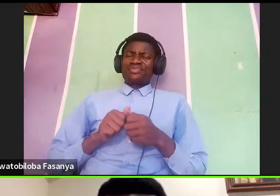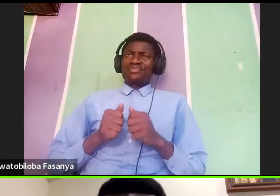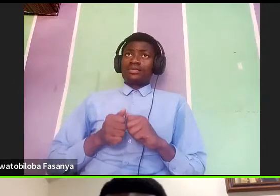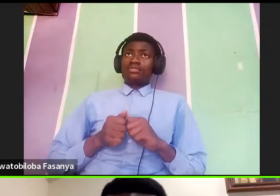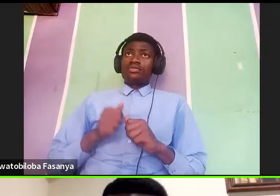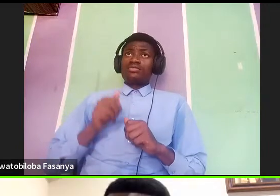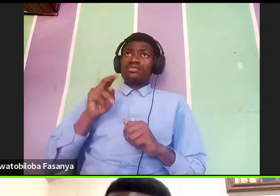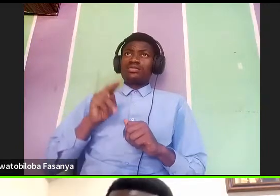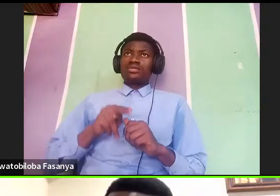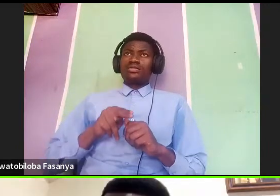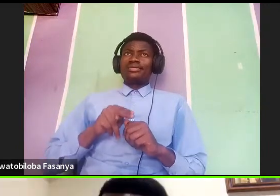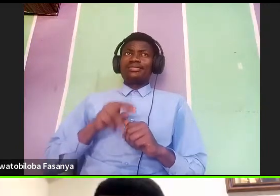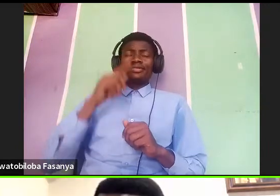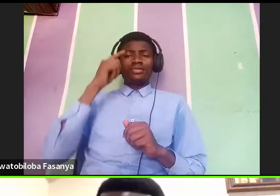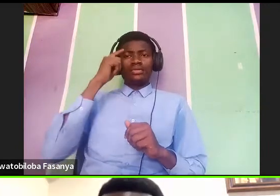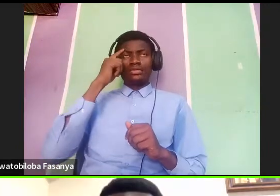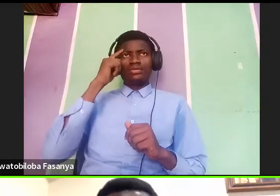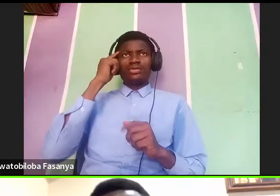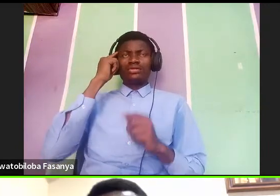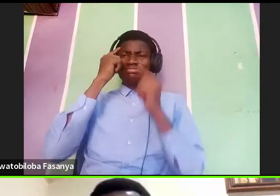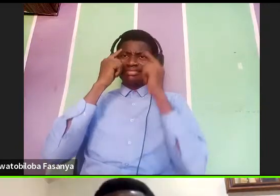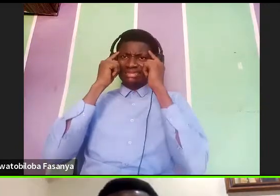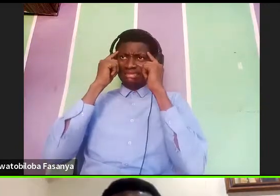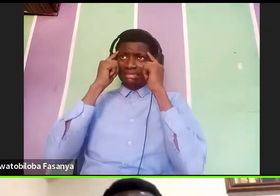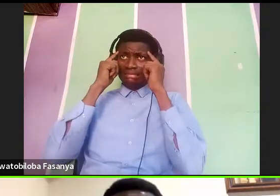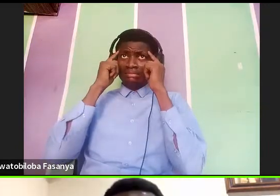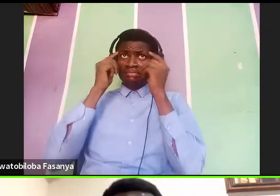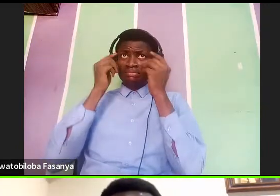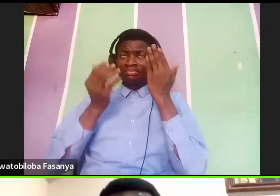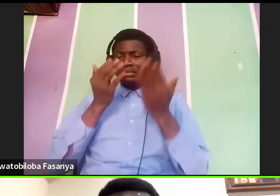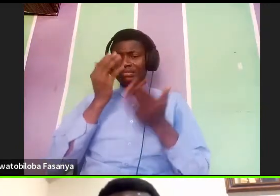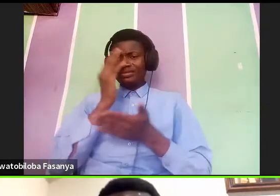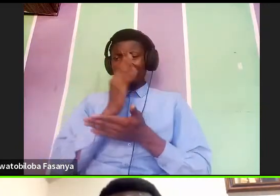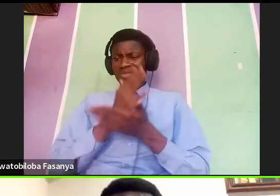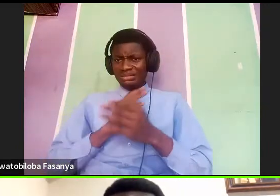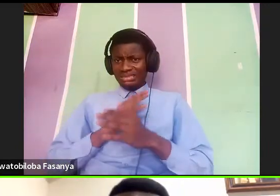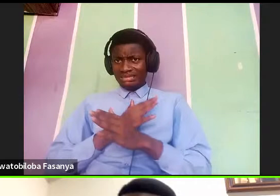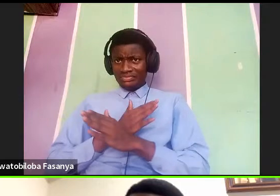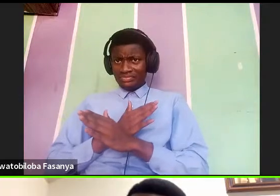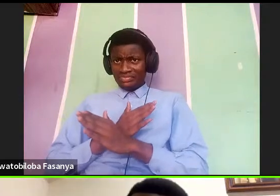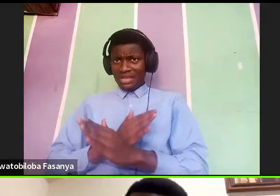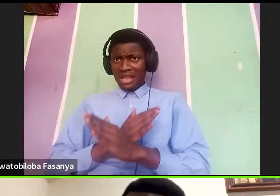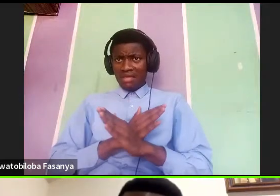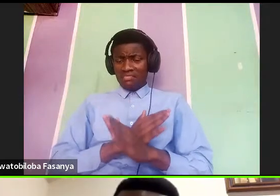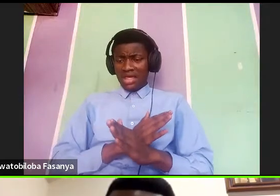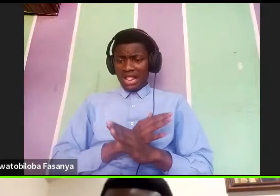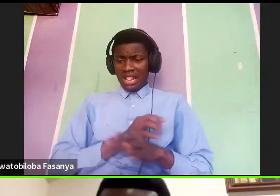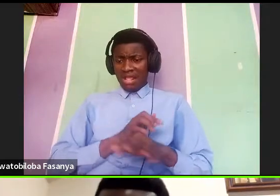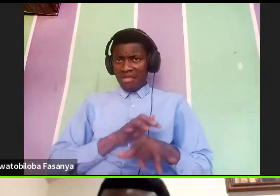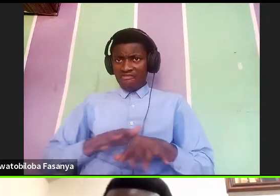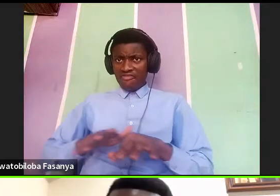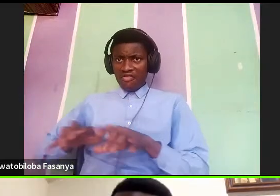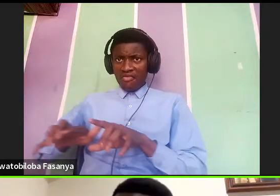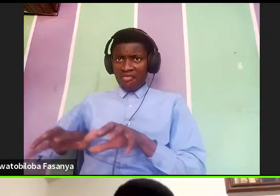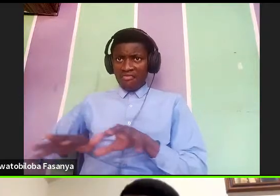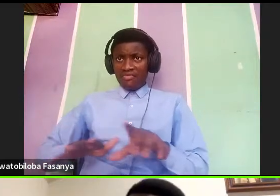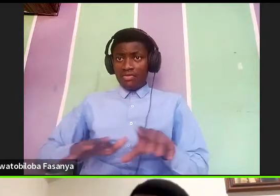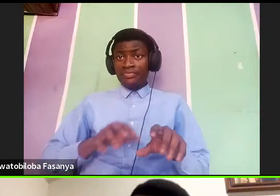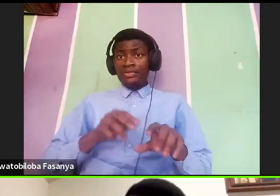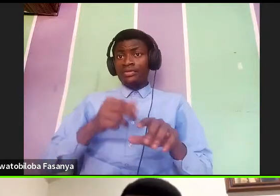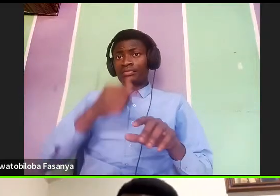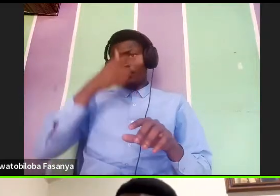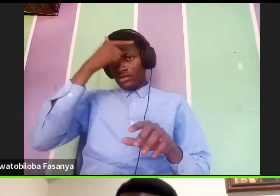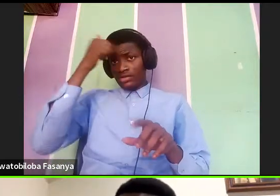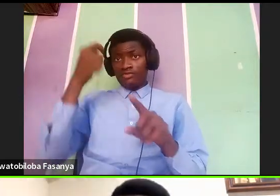something obstructing the flow? Because it's like from our mouths to our back passage, you know, it's like a